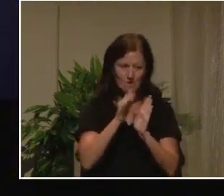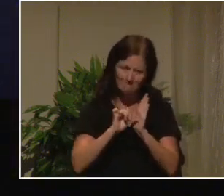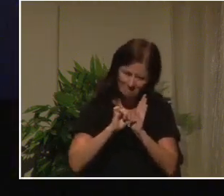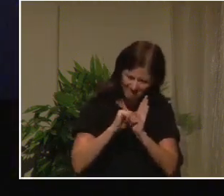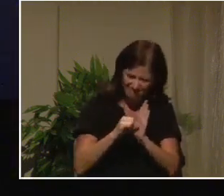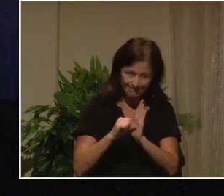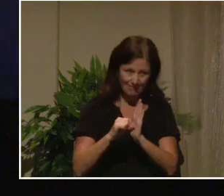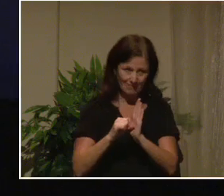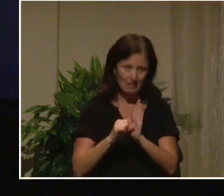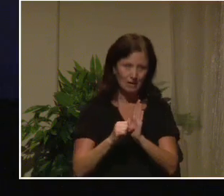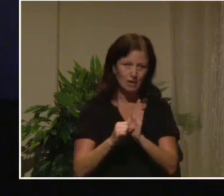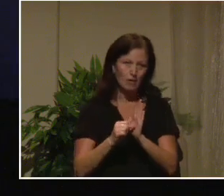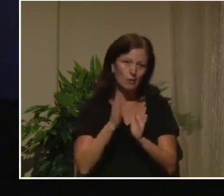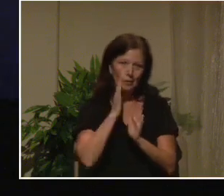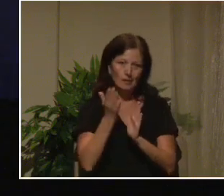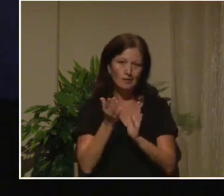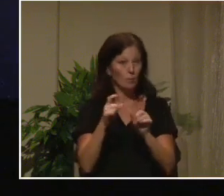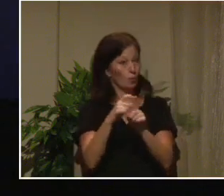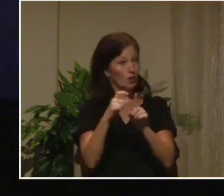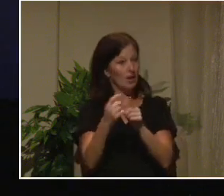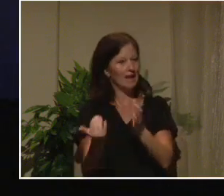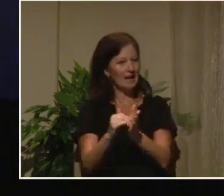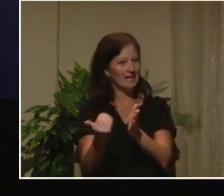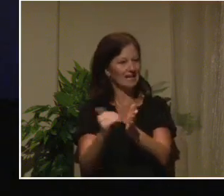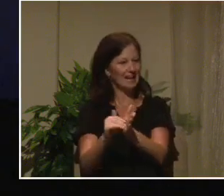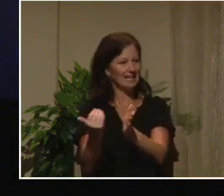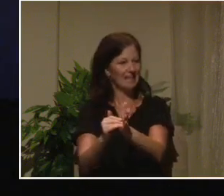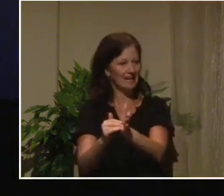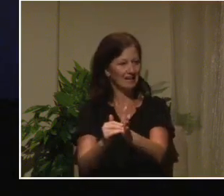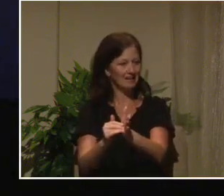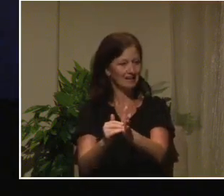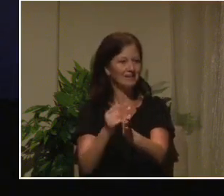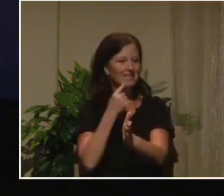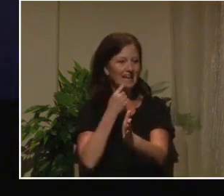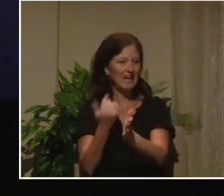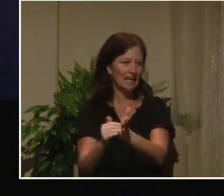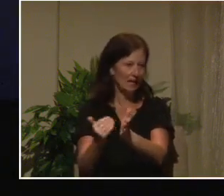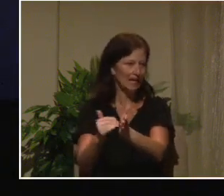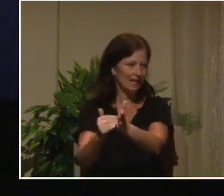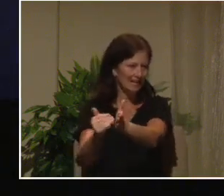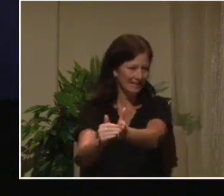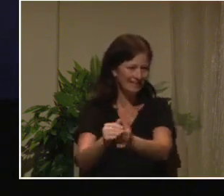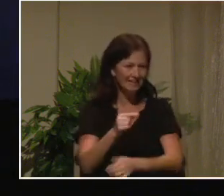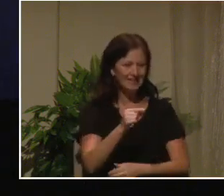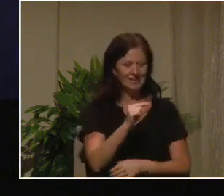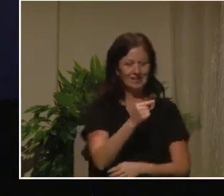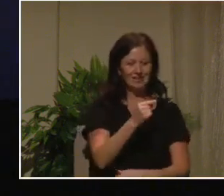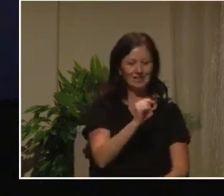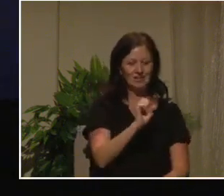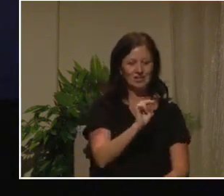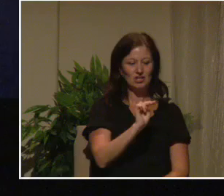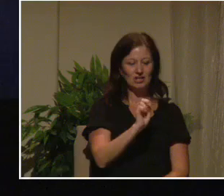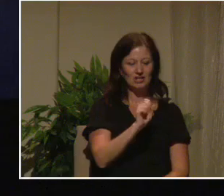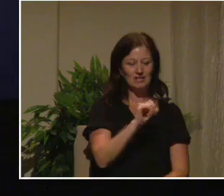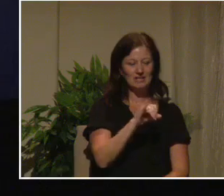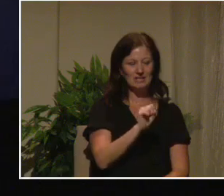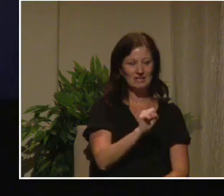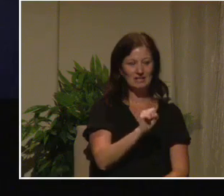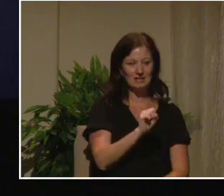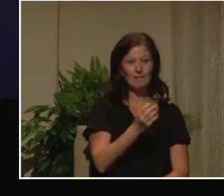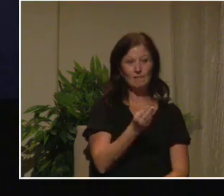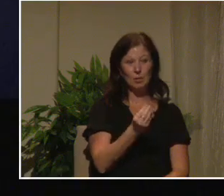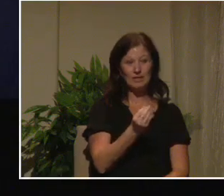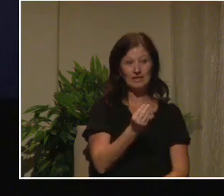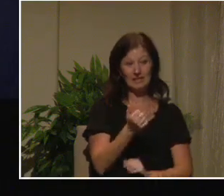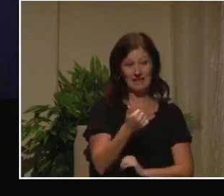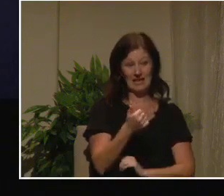will repeat the word in Hebrew. So, for example, in Genesis chapter 14, verse 10, the author is talking about